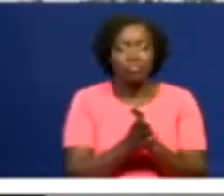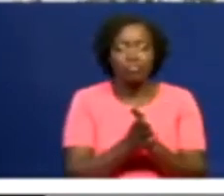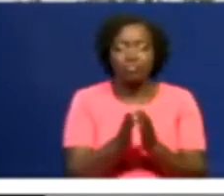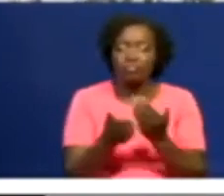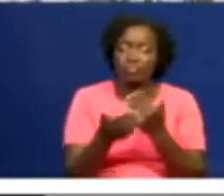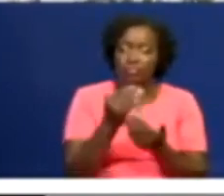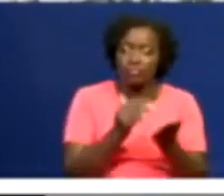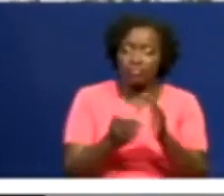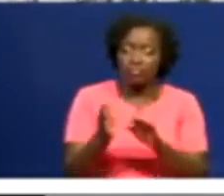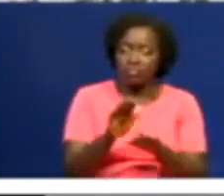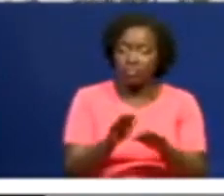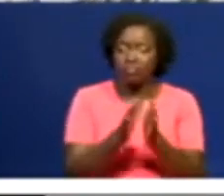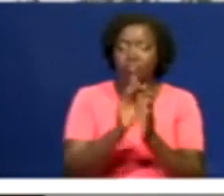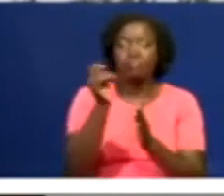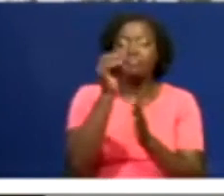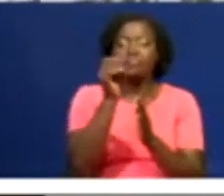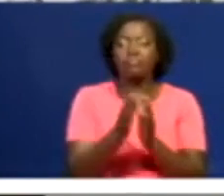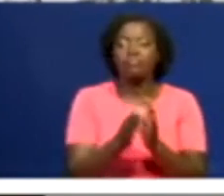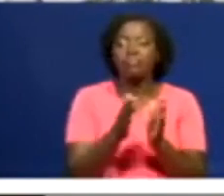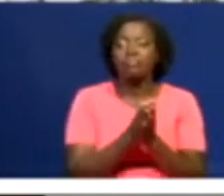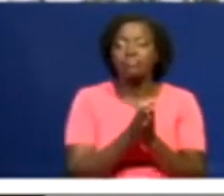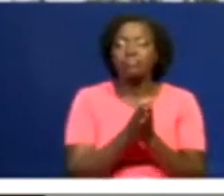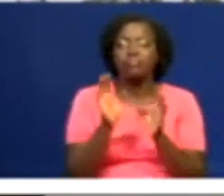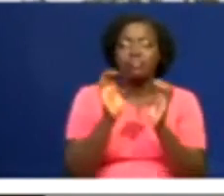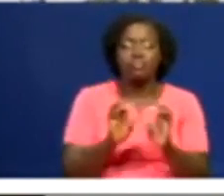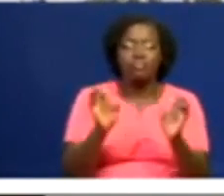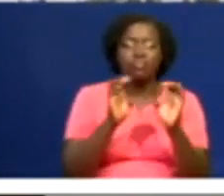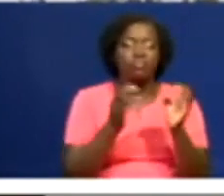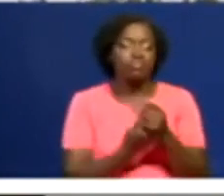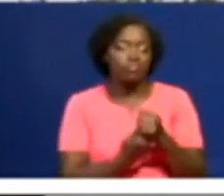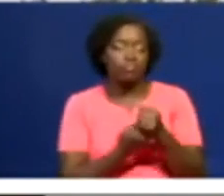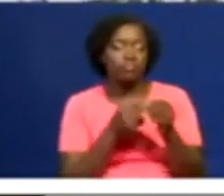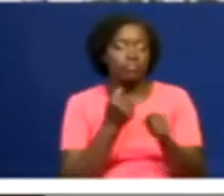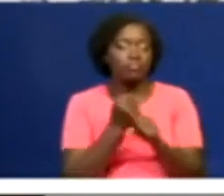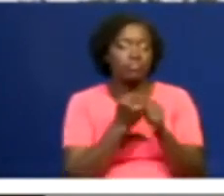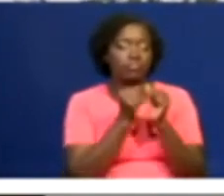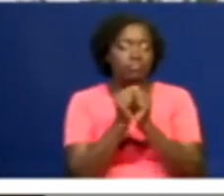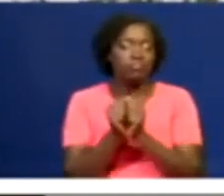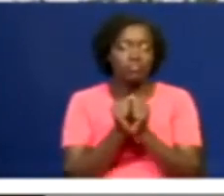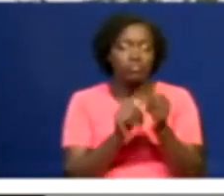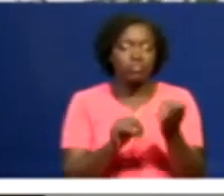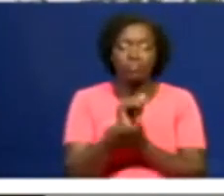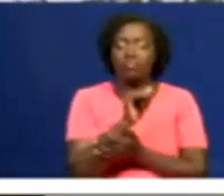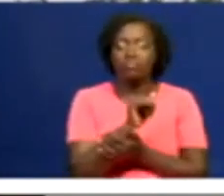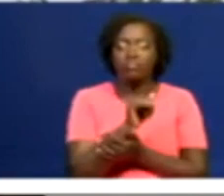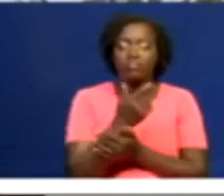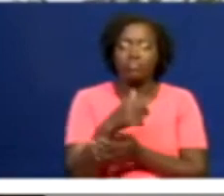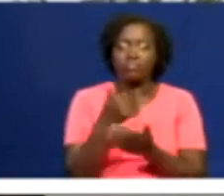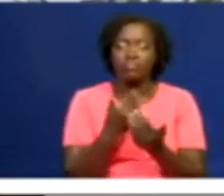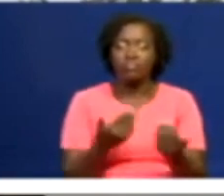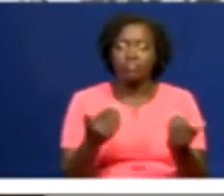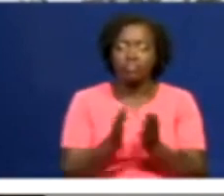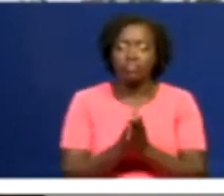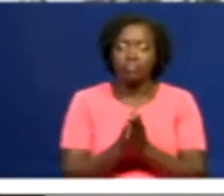packed by Kenyan and European partners working together to export our products. It